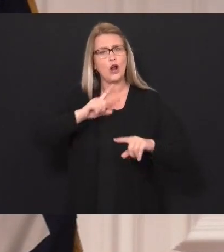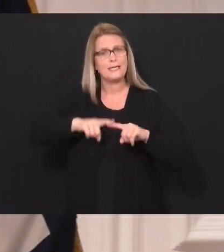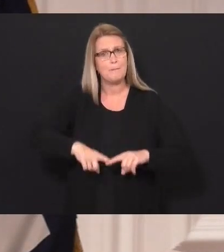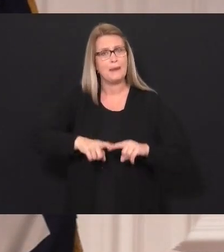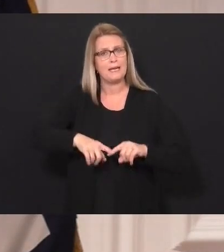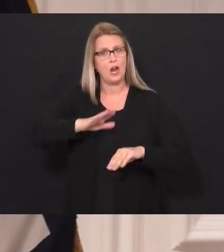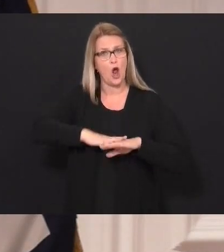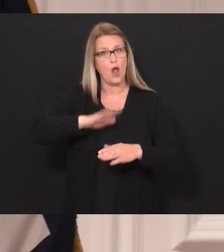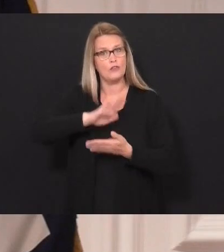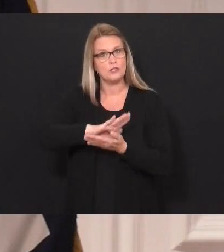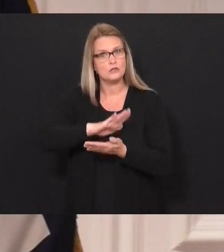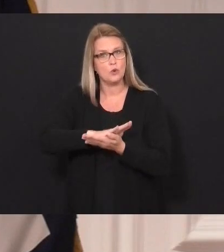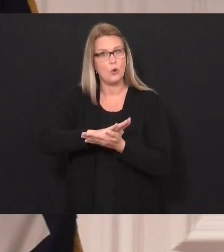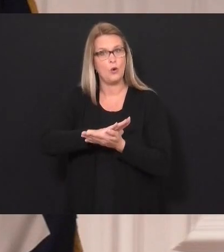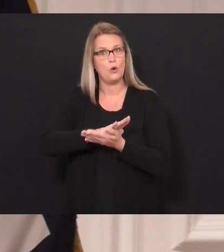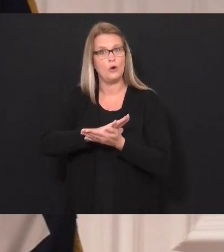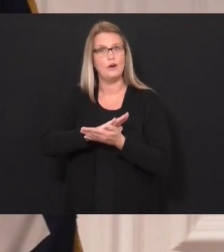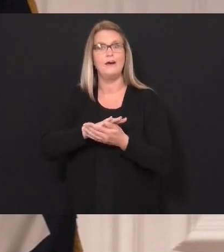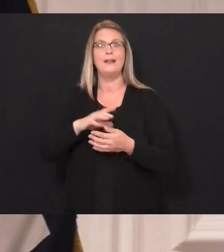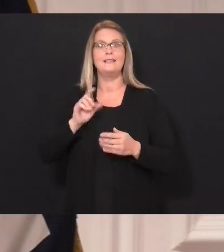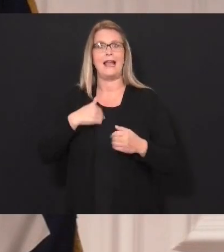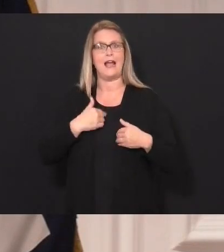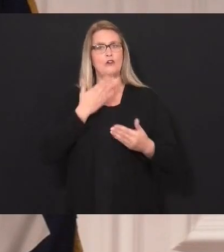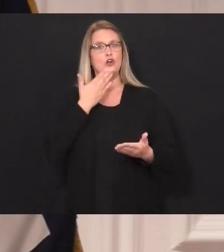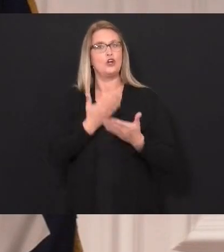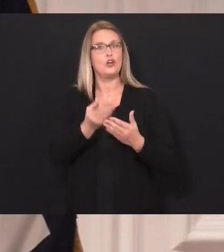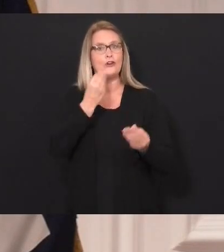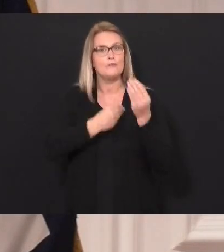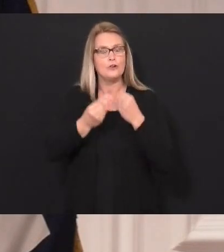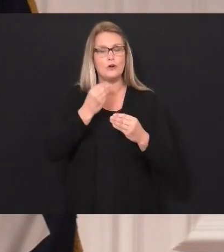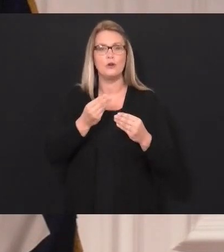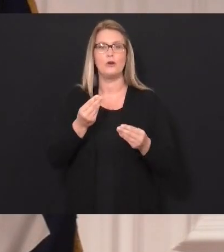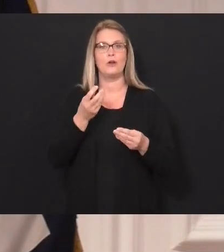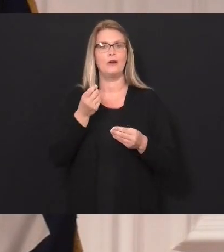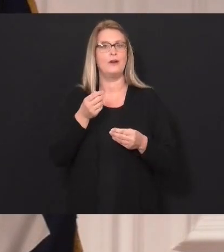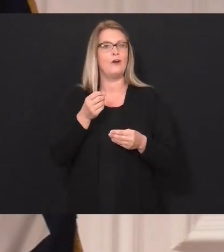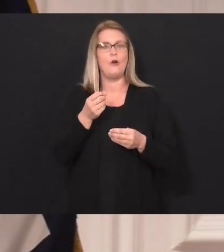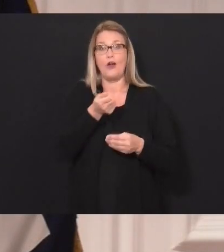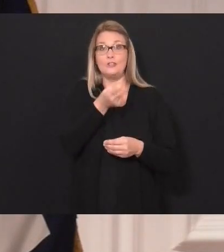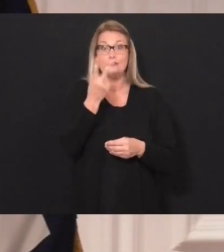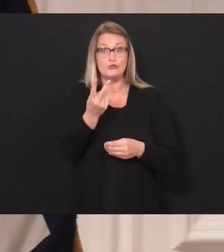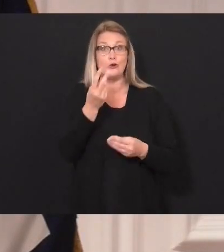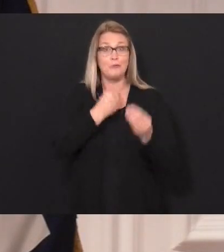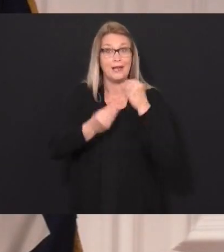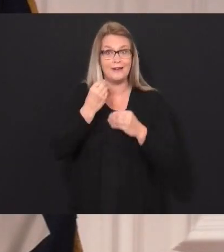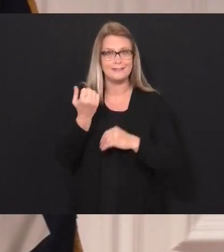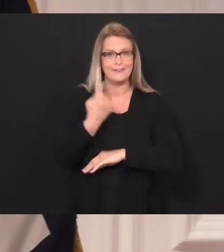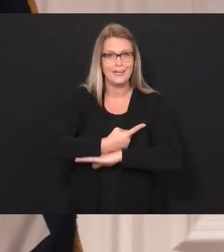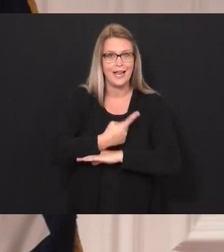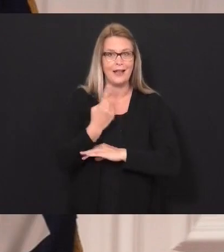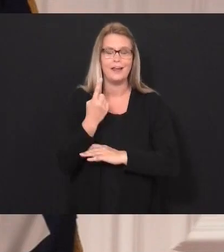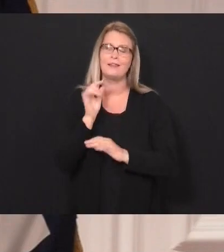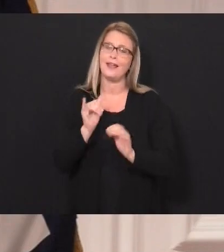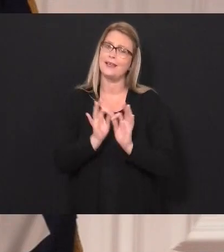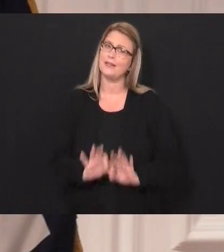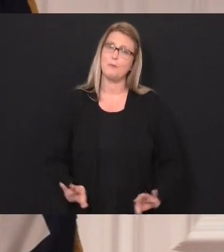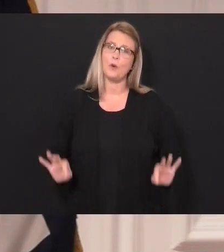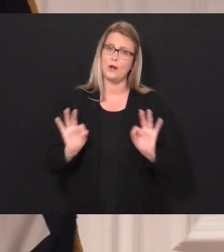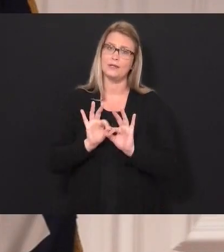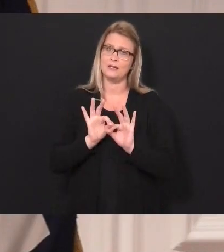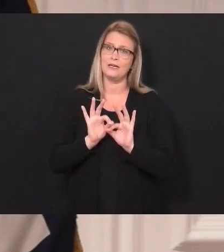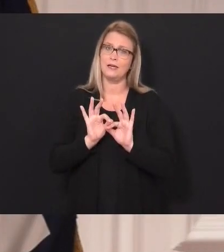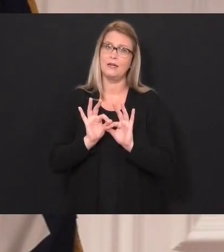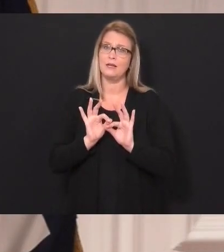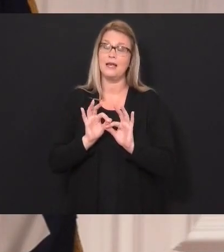school system to be able to have a good meal or a good couple of meals a day. And so that's really important. And